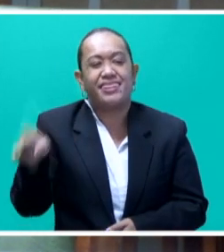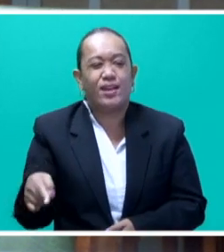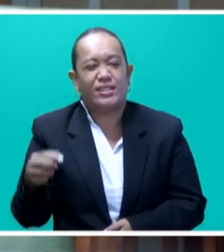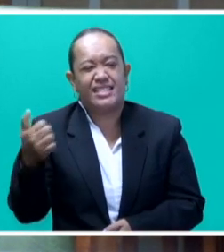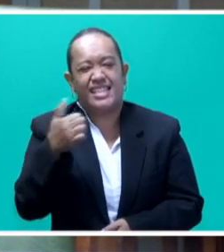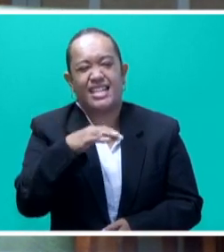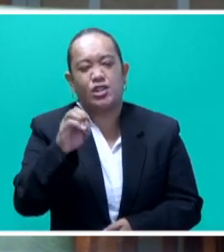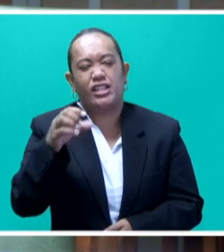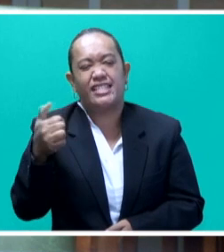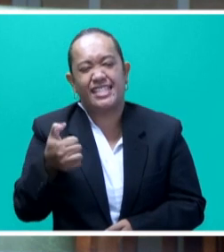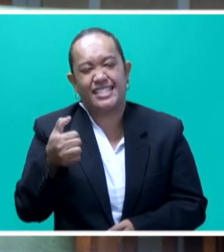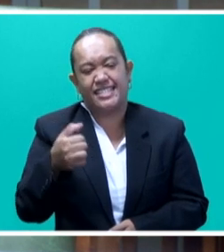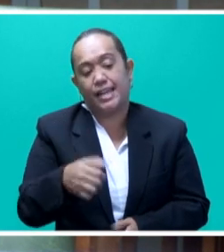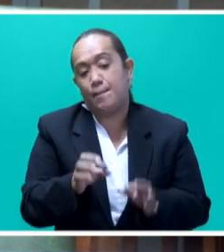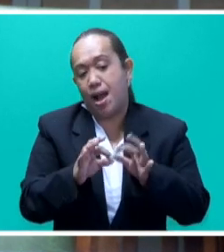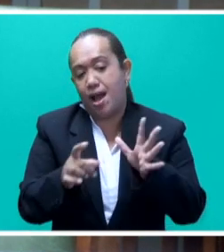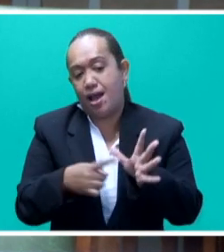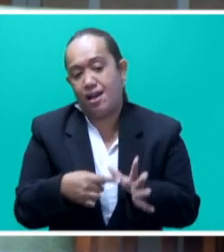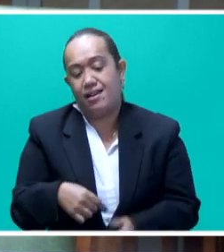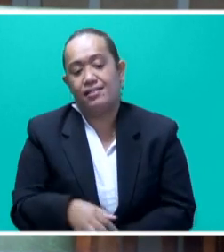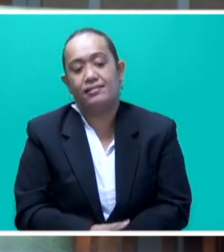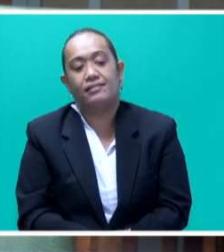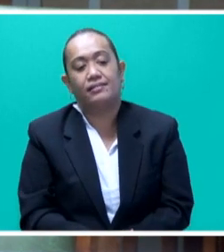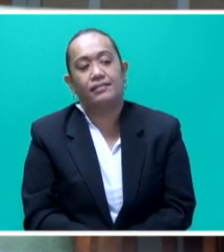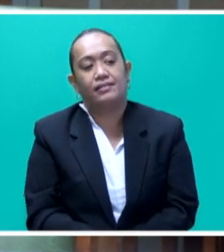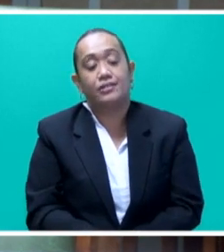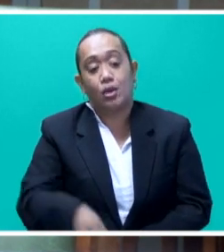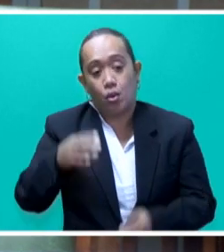quite a lot, and so was it in Nandi. Mr. Speaker, sir,